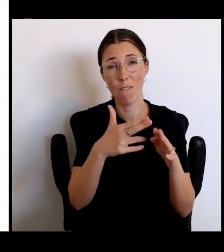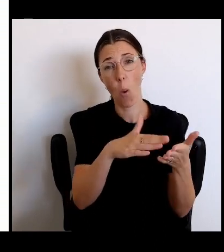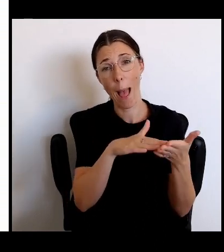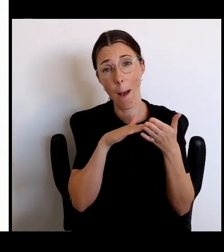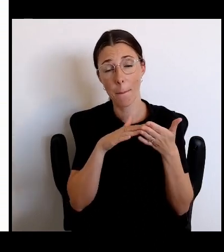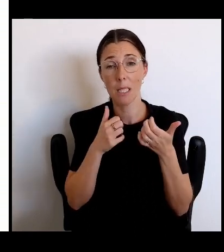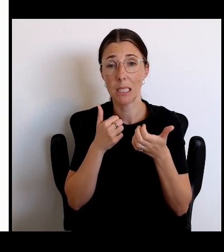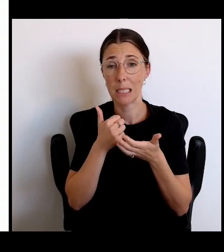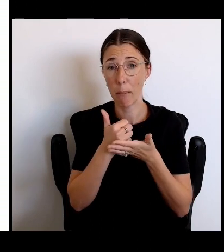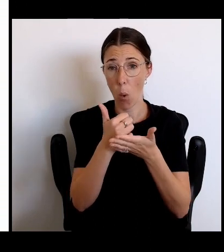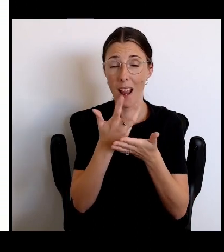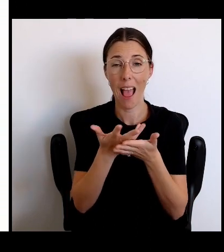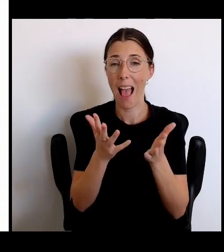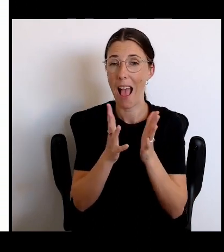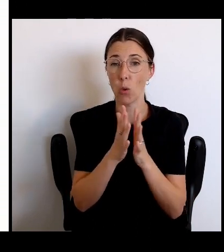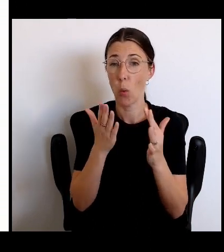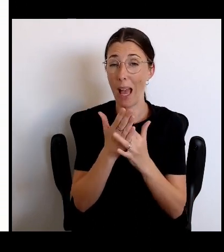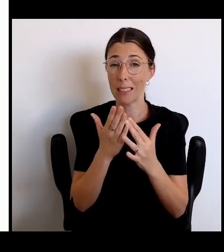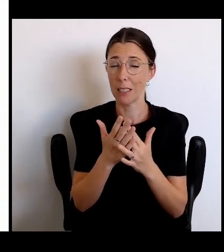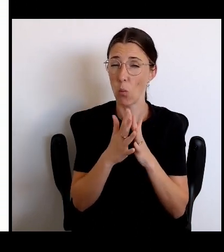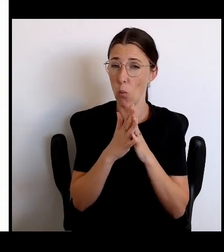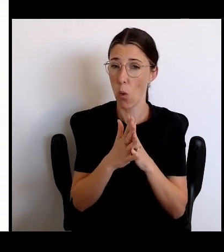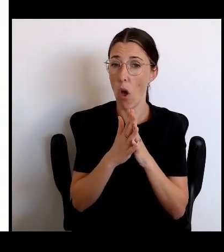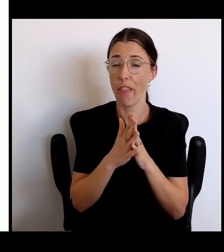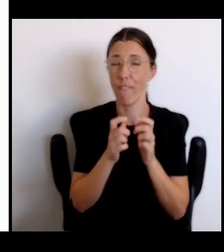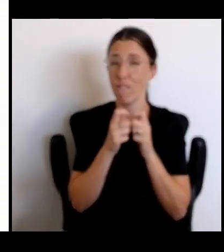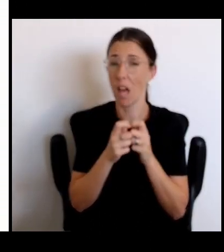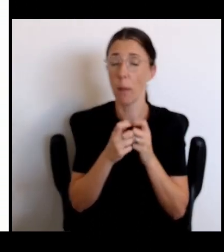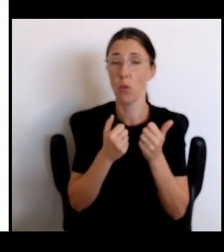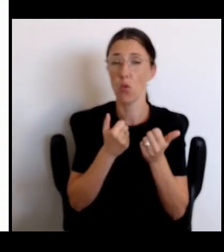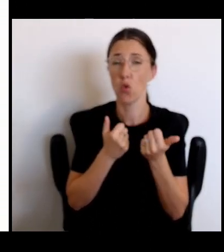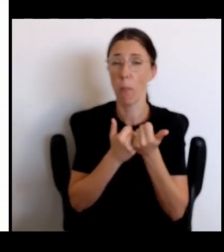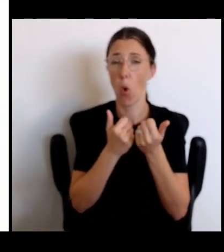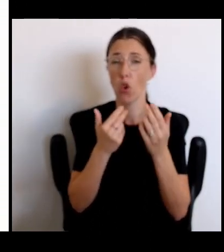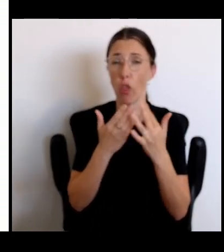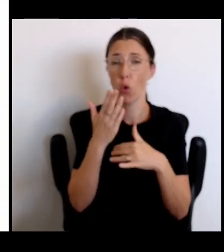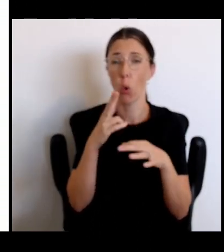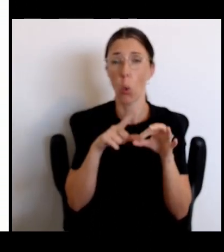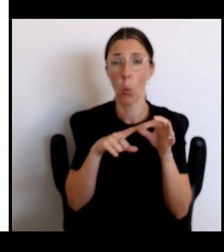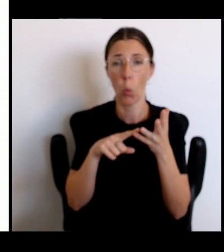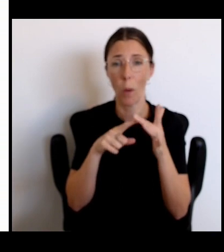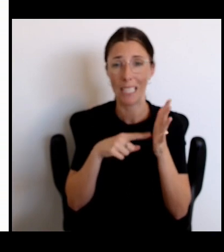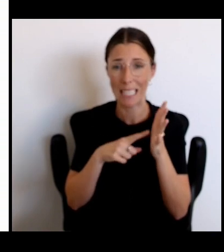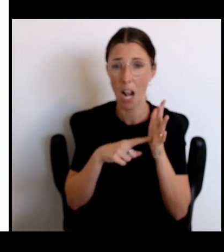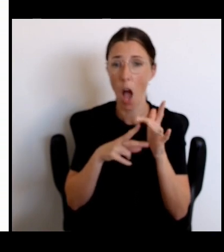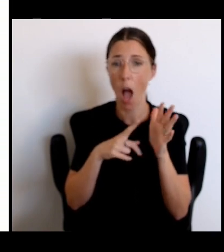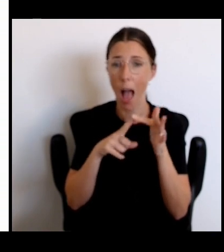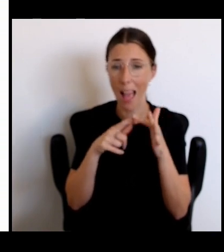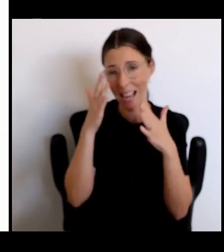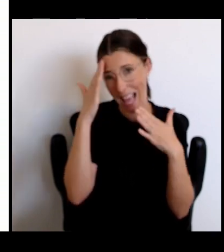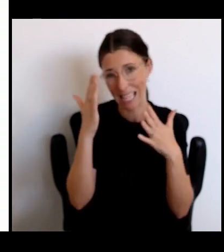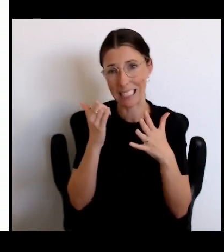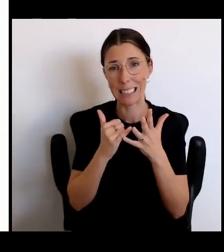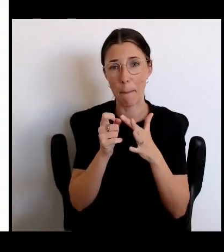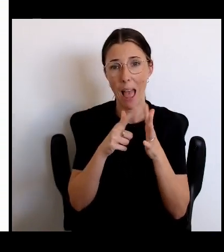quit support that's available through Quit Lines, Headspace and other organisations. And to introduce them to